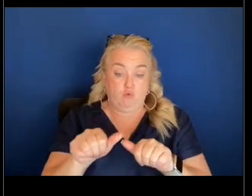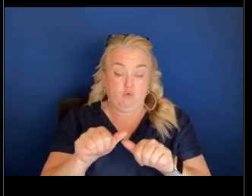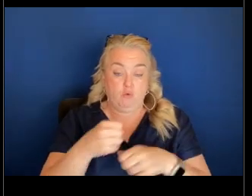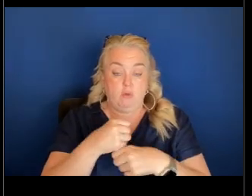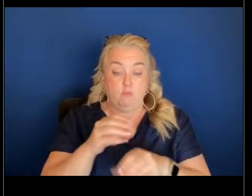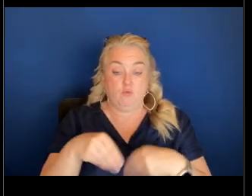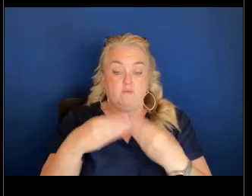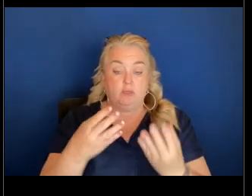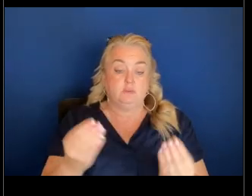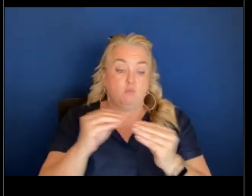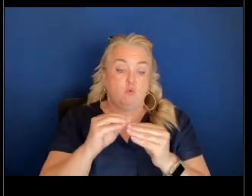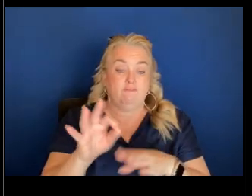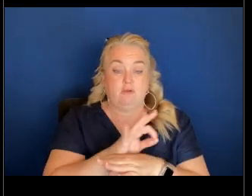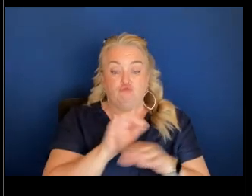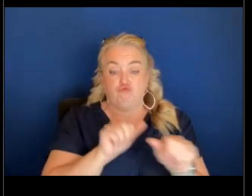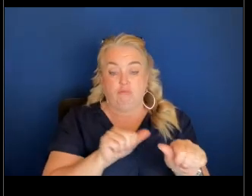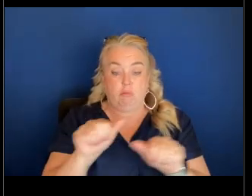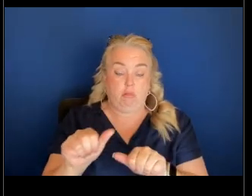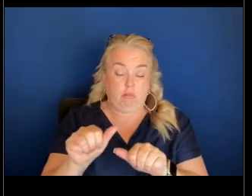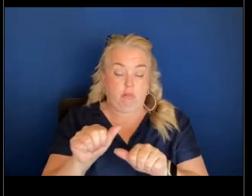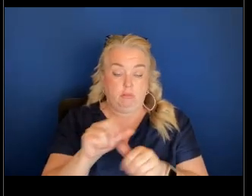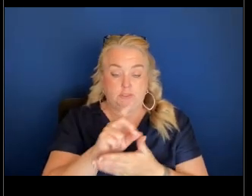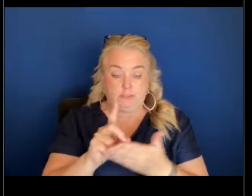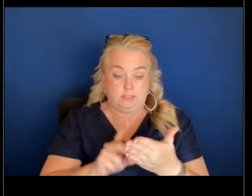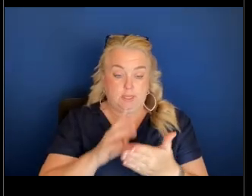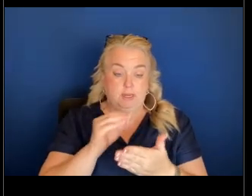design and ensures compliance.